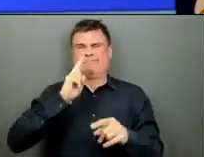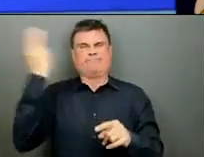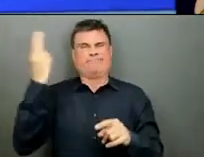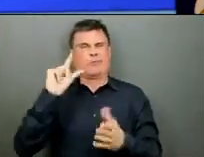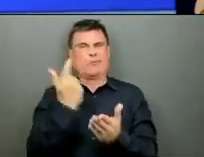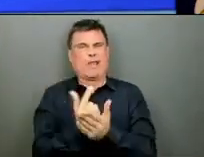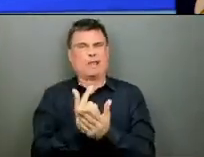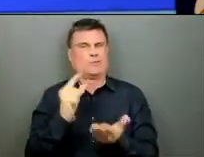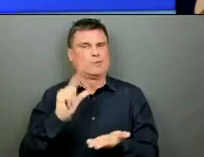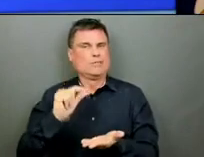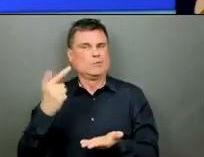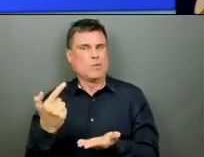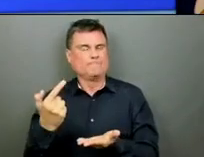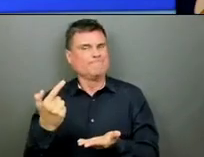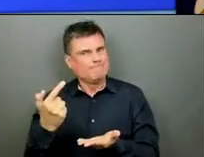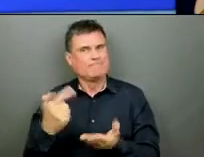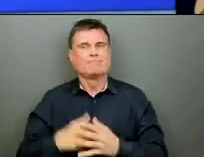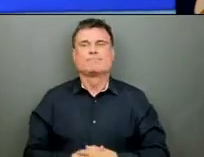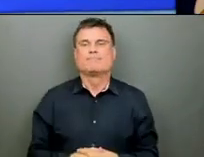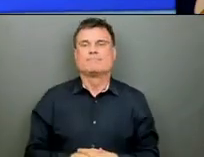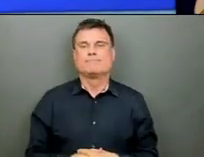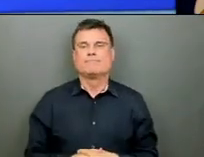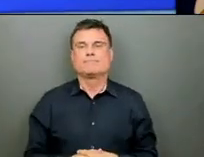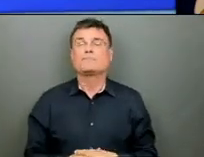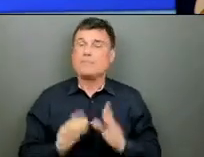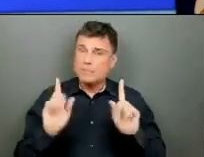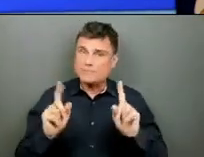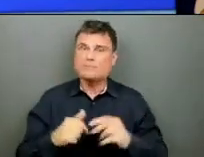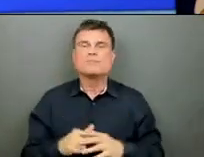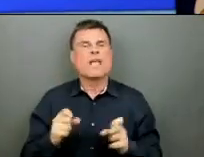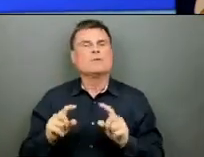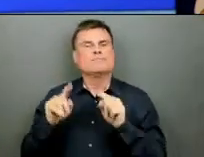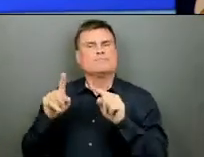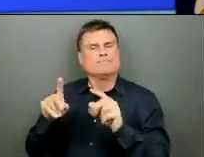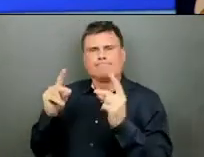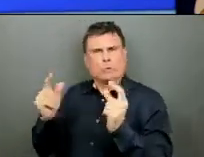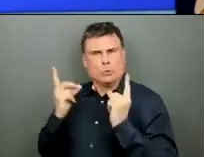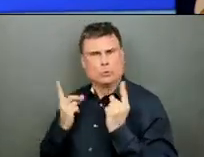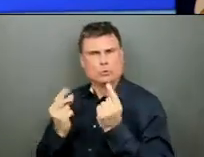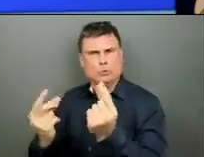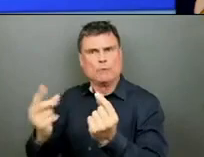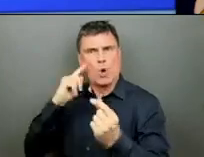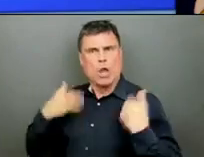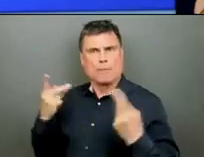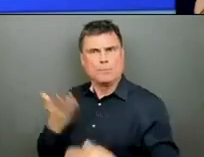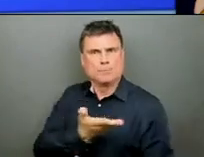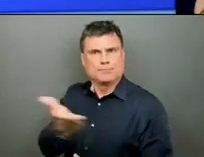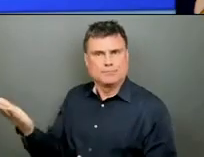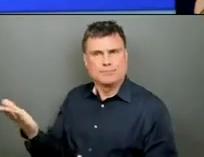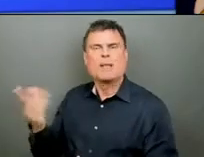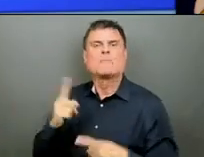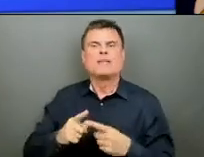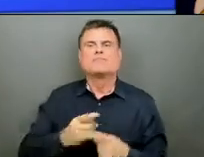economy going, government has to be quick and responsive to the changing needs of people, not just young people, but all British Columbians. And